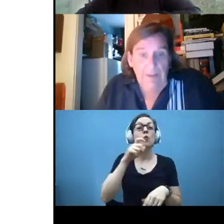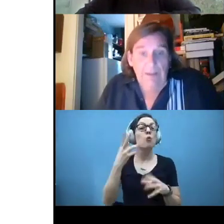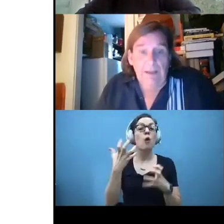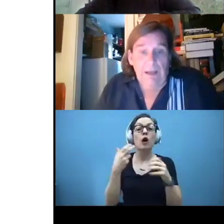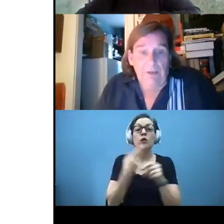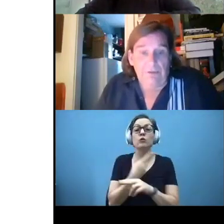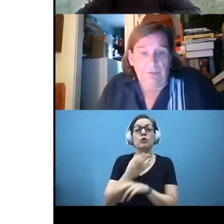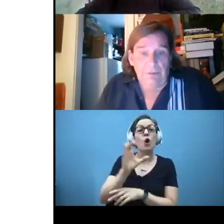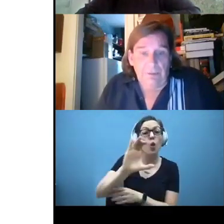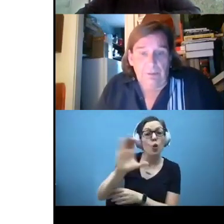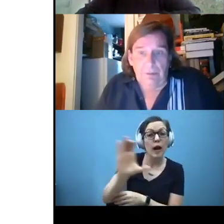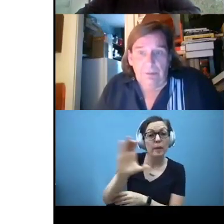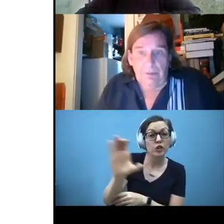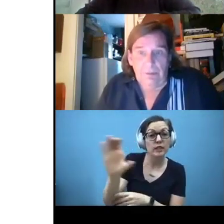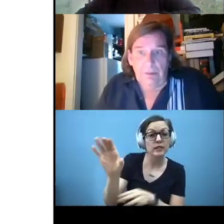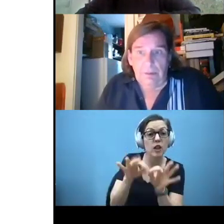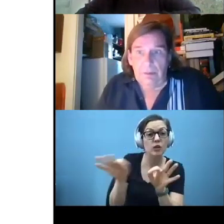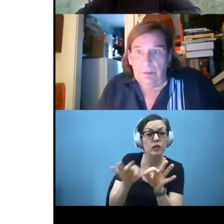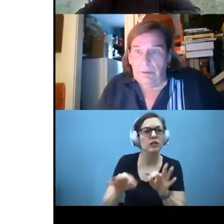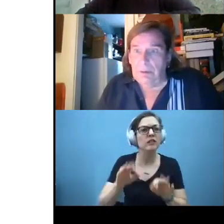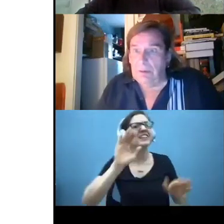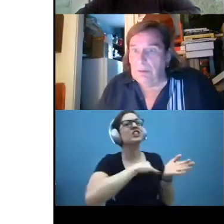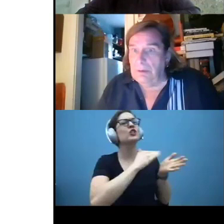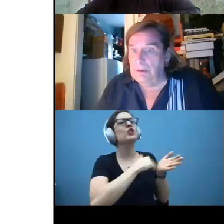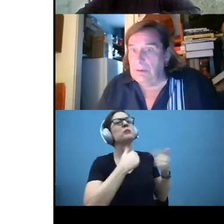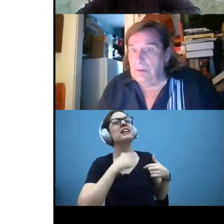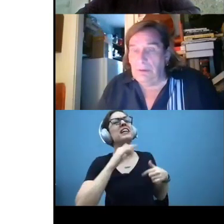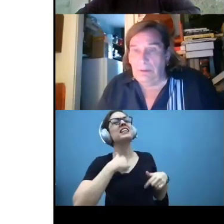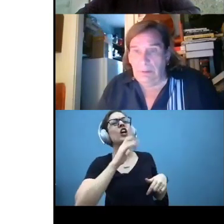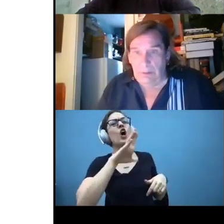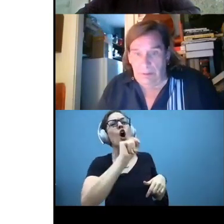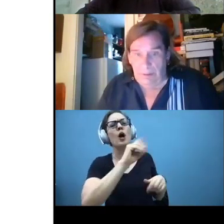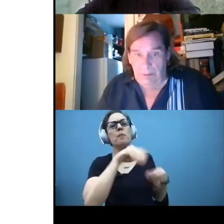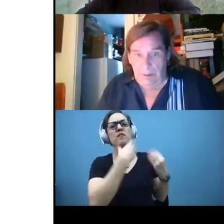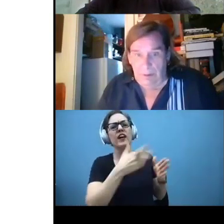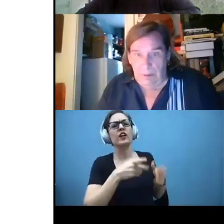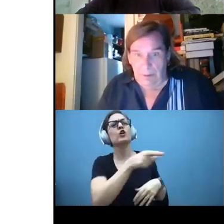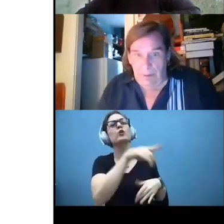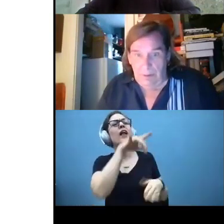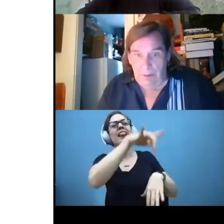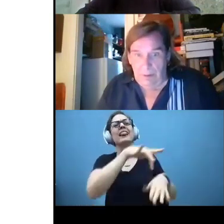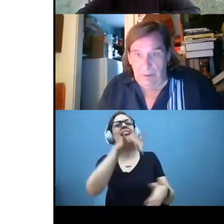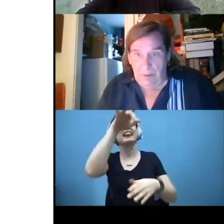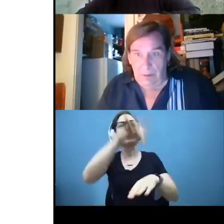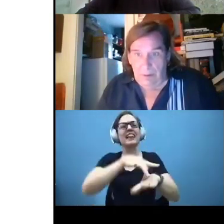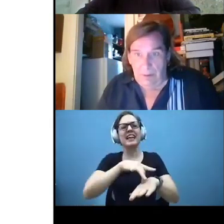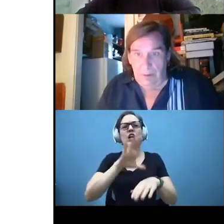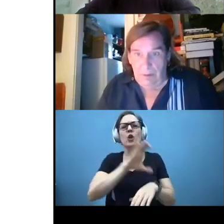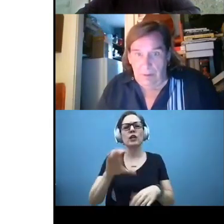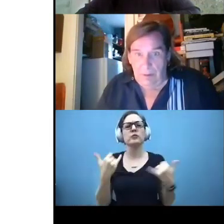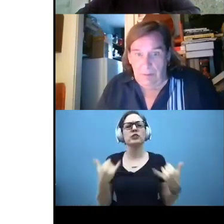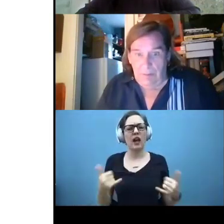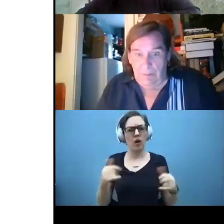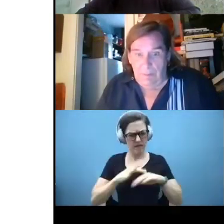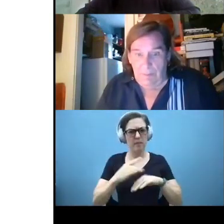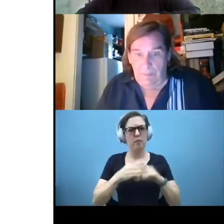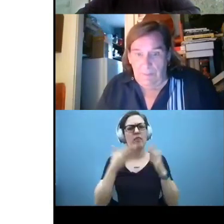captioning. Excuse me, this is the card provider. You can just click the closed caption button now for